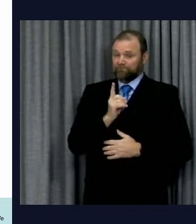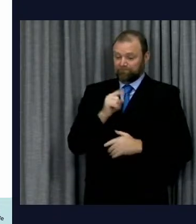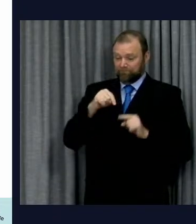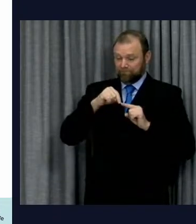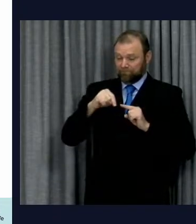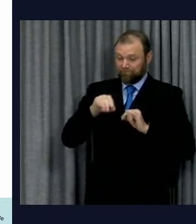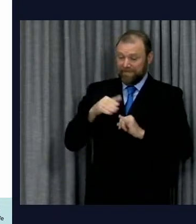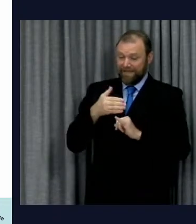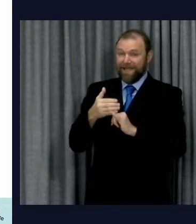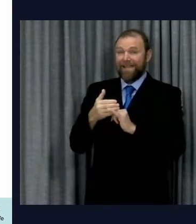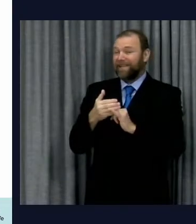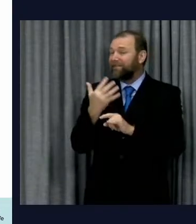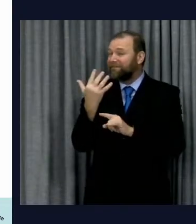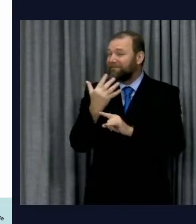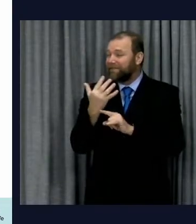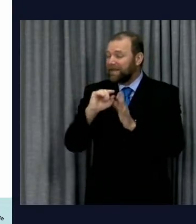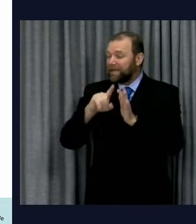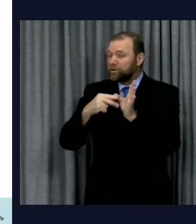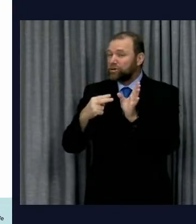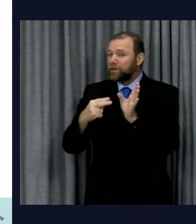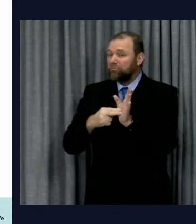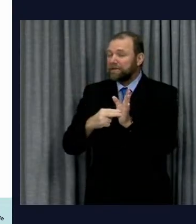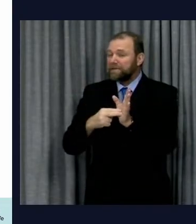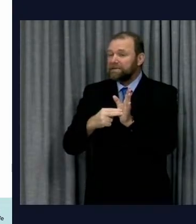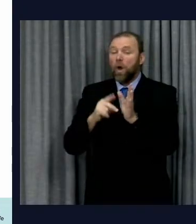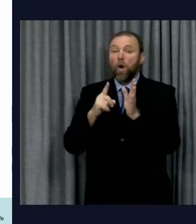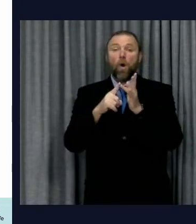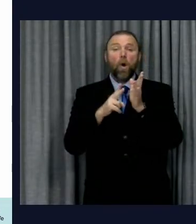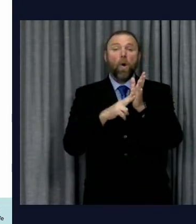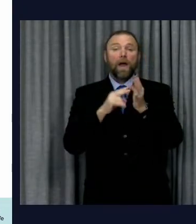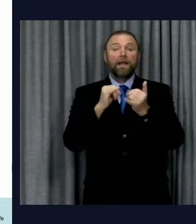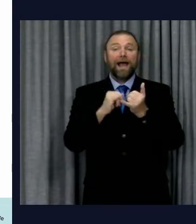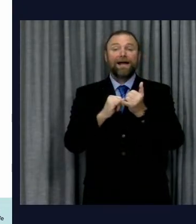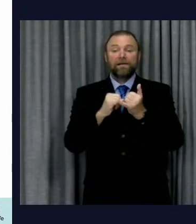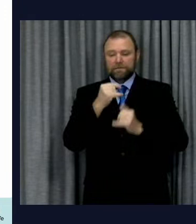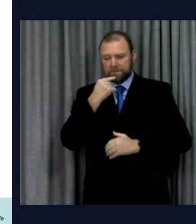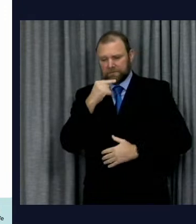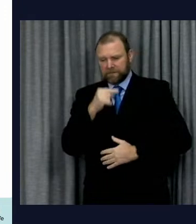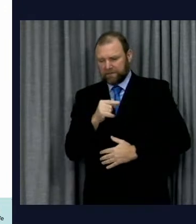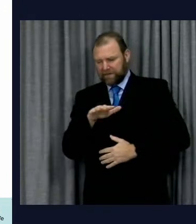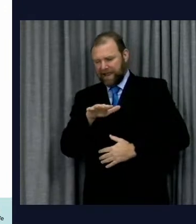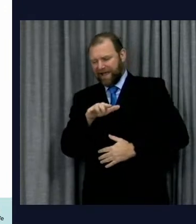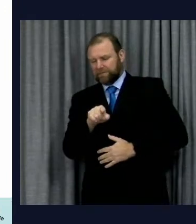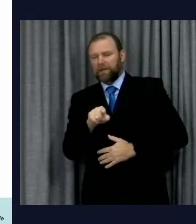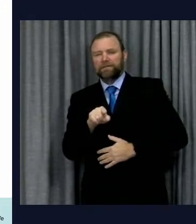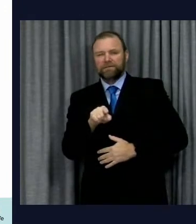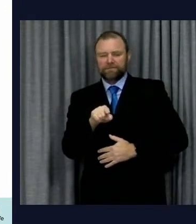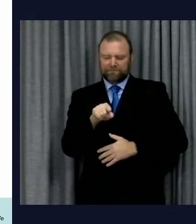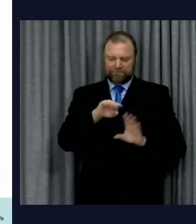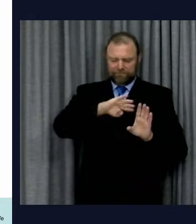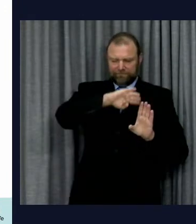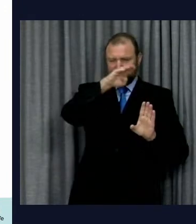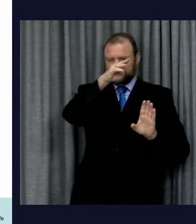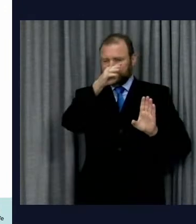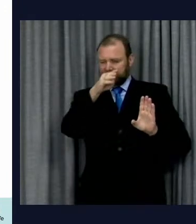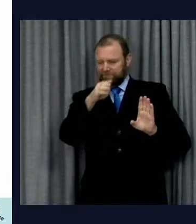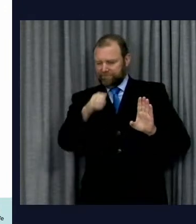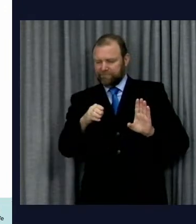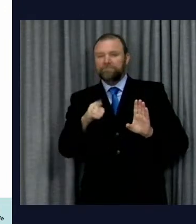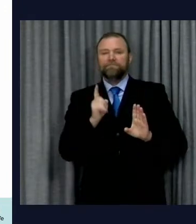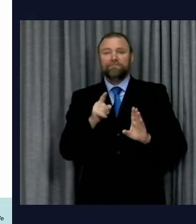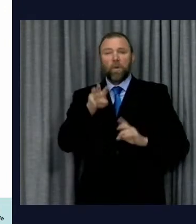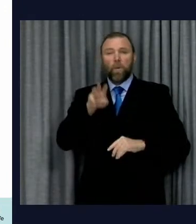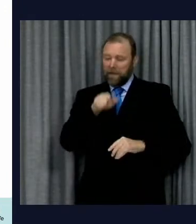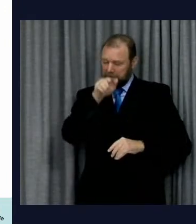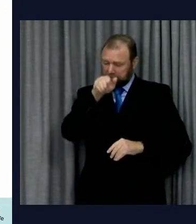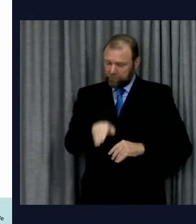the 15th of January, the ONS has estimated that levels of coronavirus are falling in